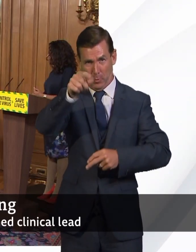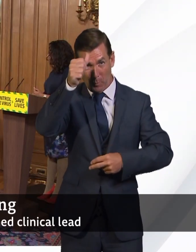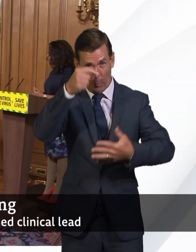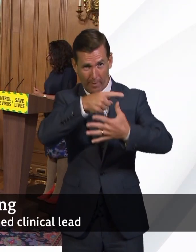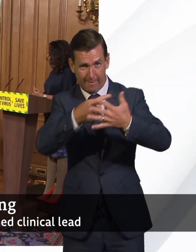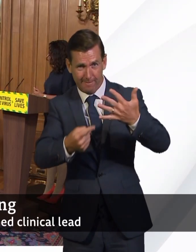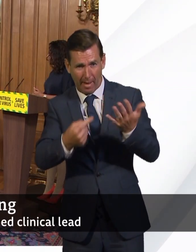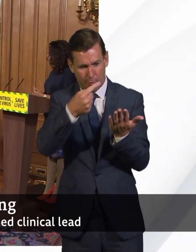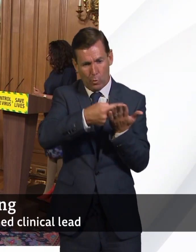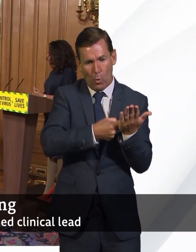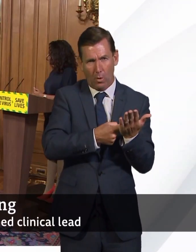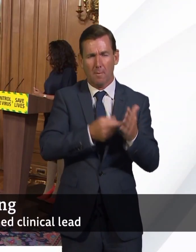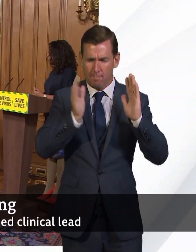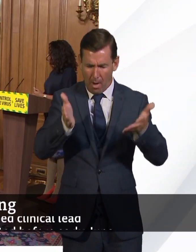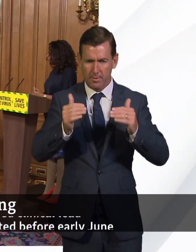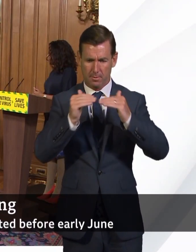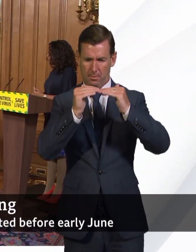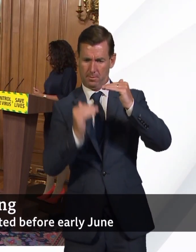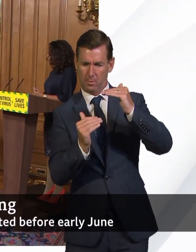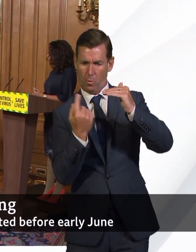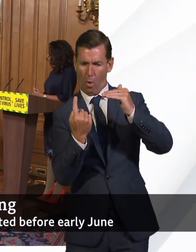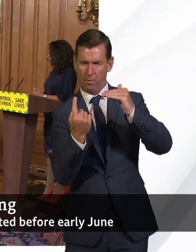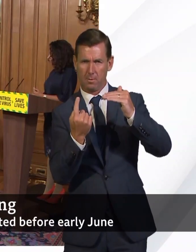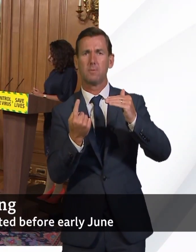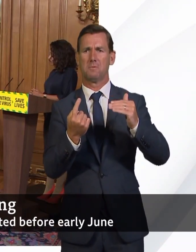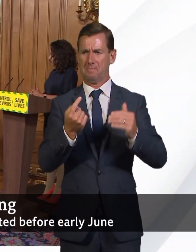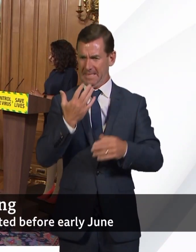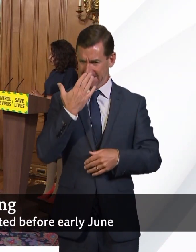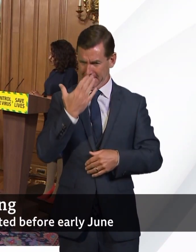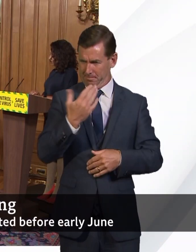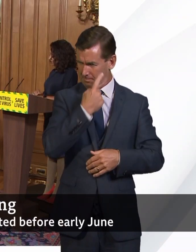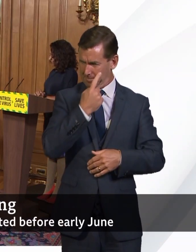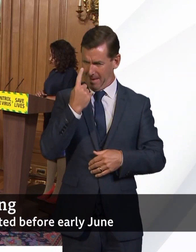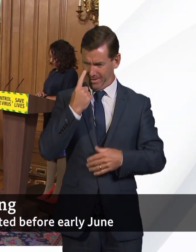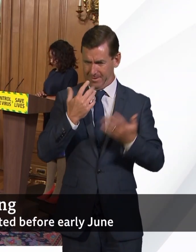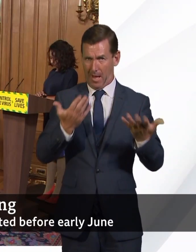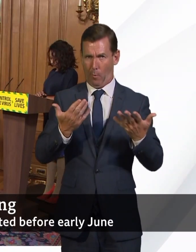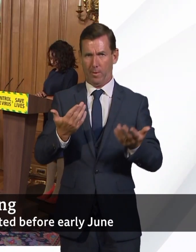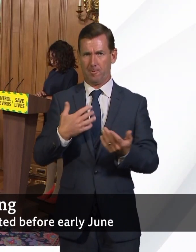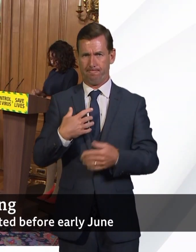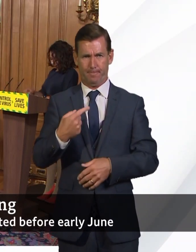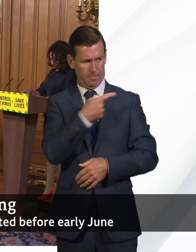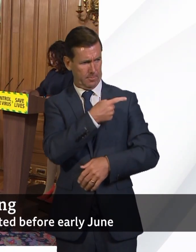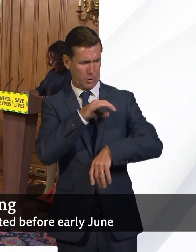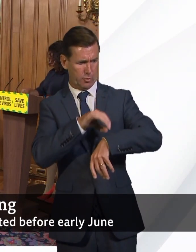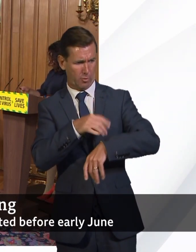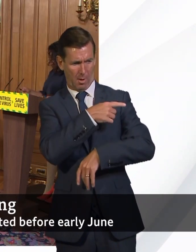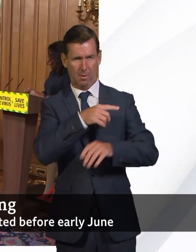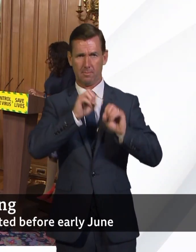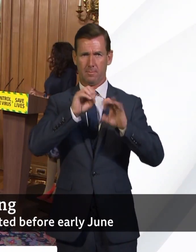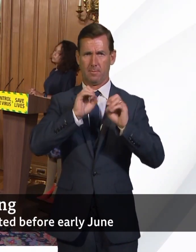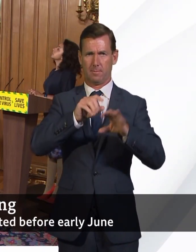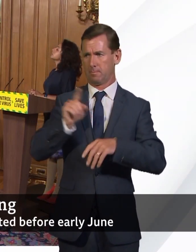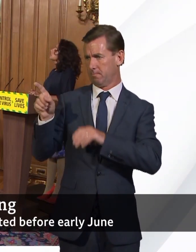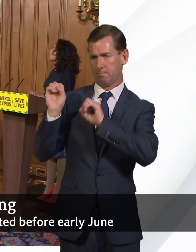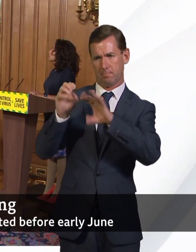for R to be below 1. The latest evidence that Dr Harries has presented is that the